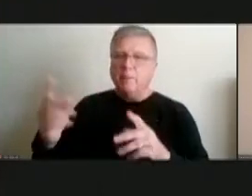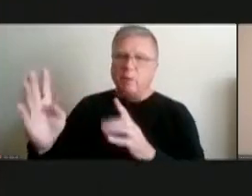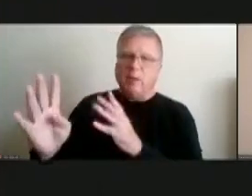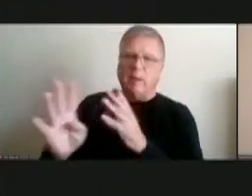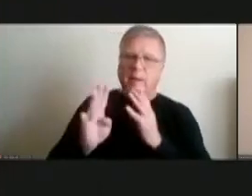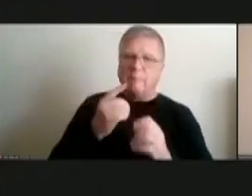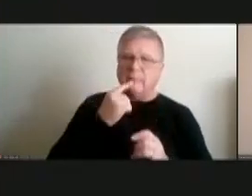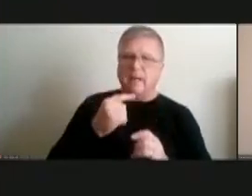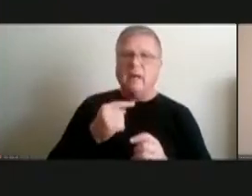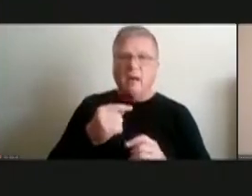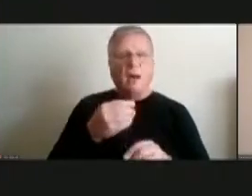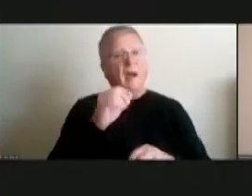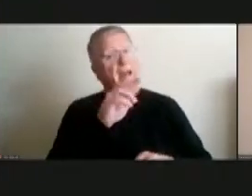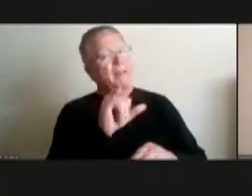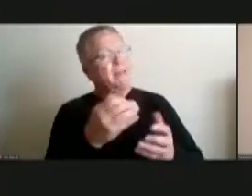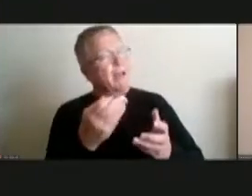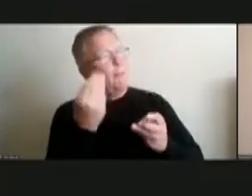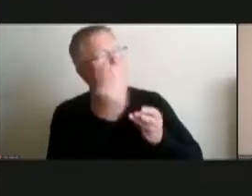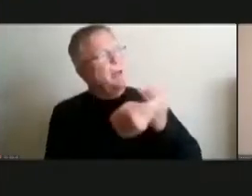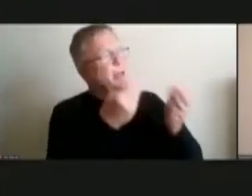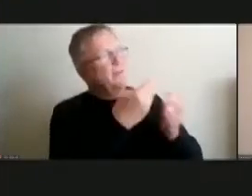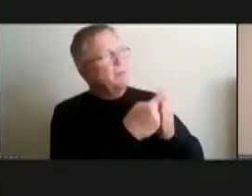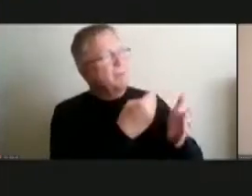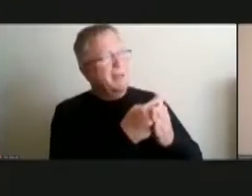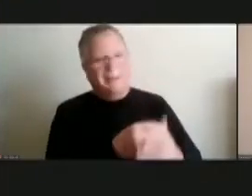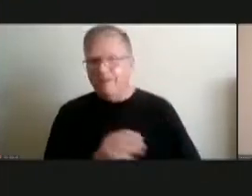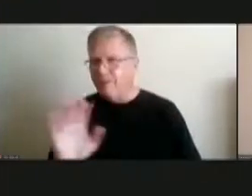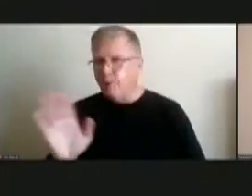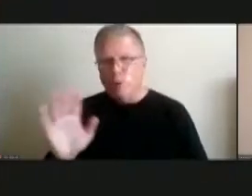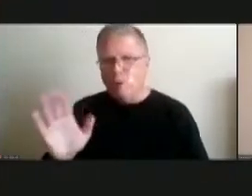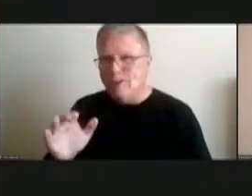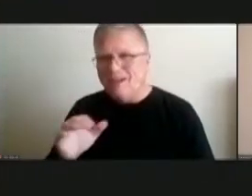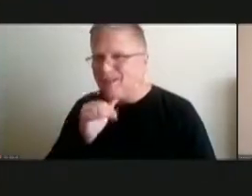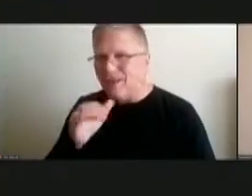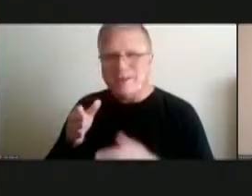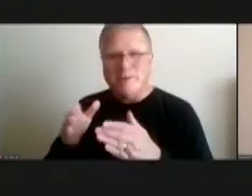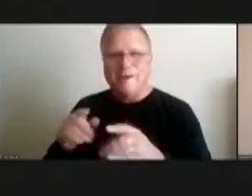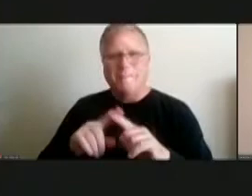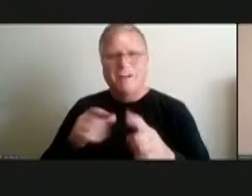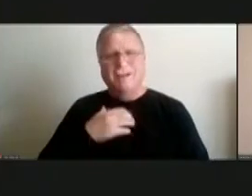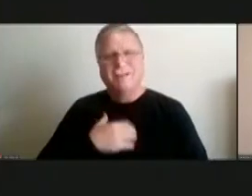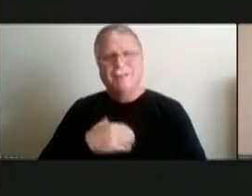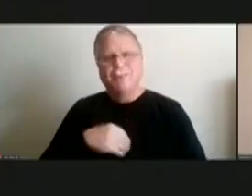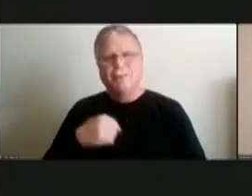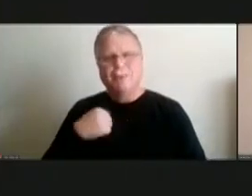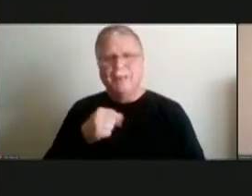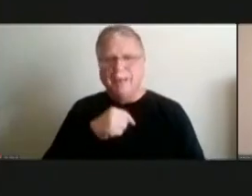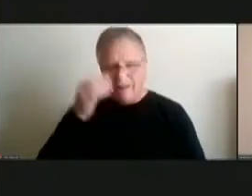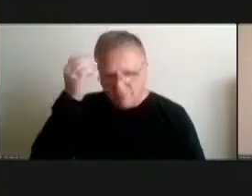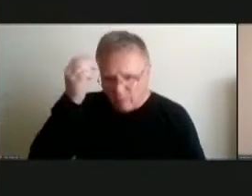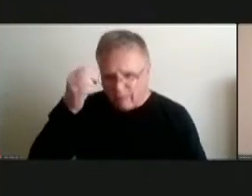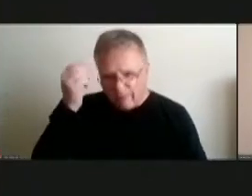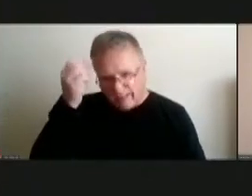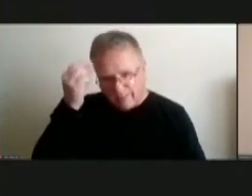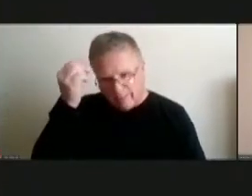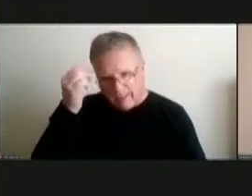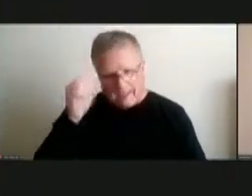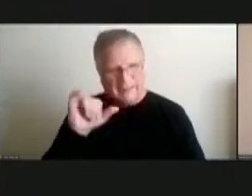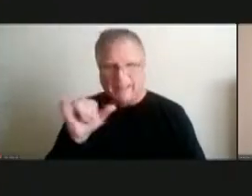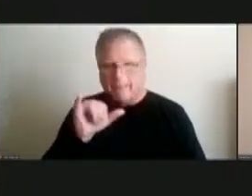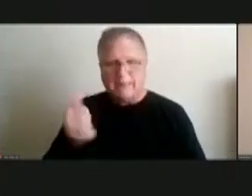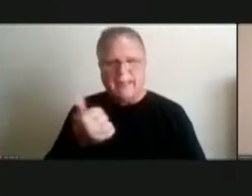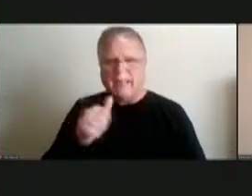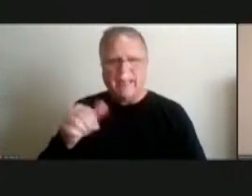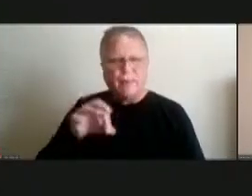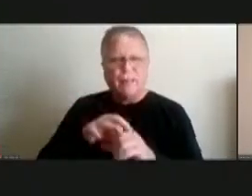even close you know but uh you know um i just wish we didn't have to worry and think about it just like every other elected official and it